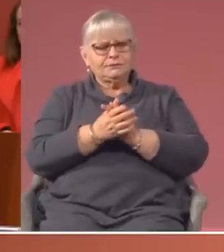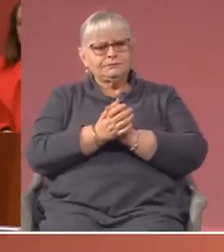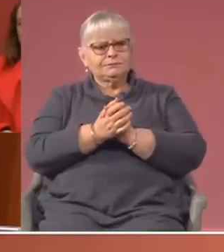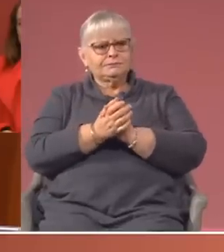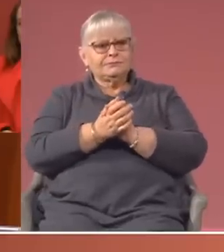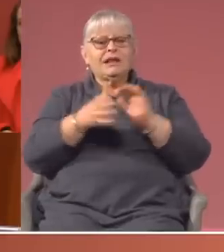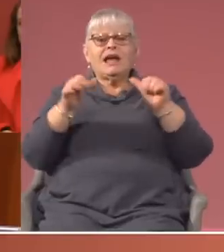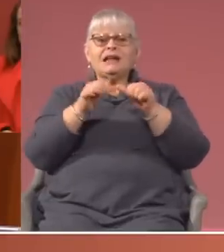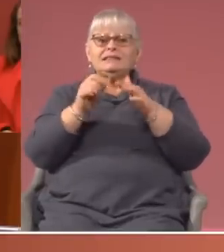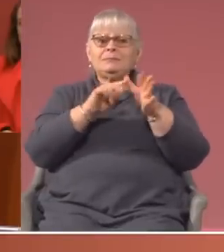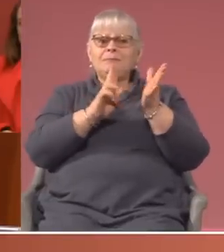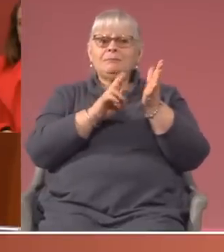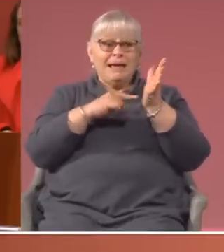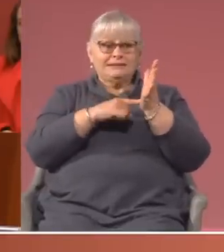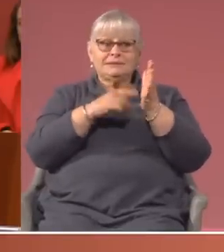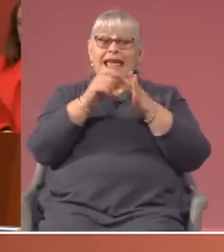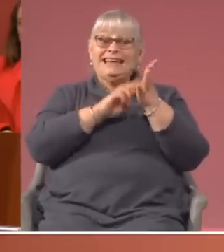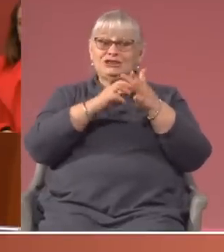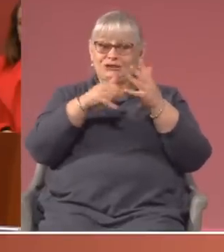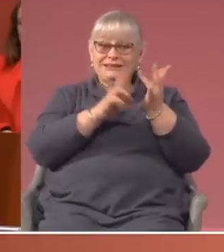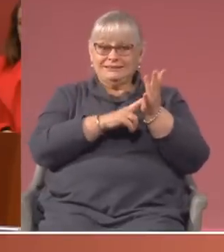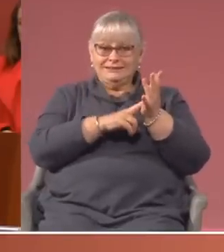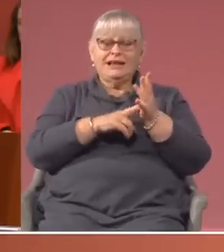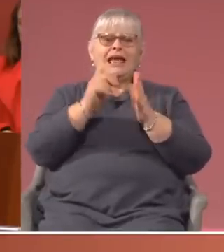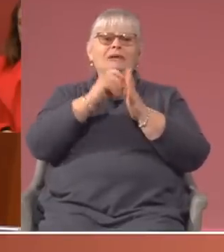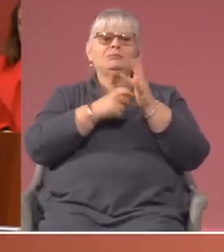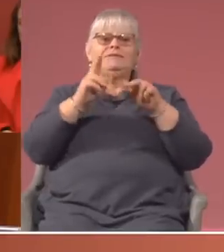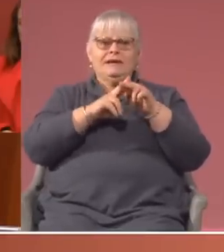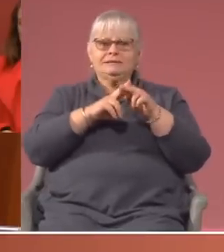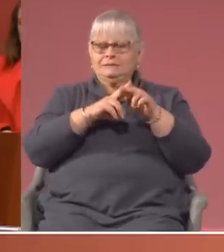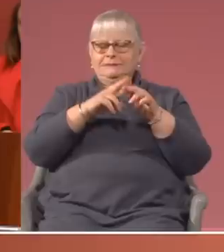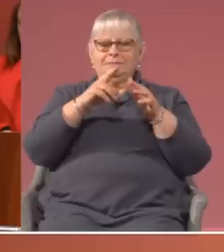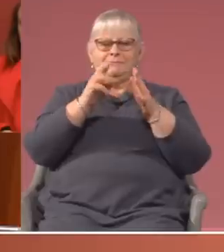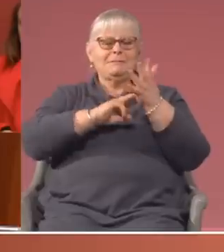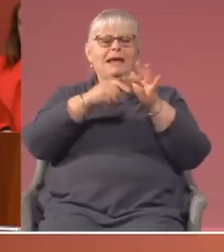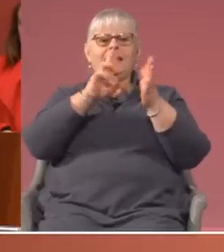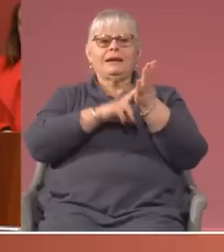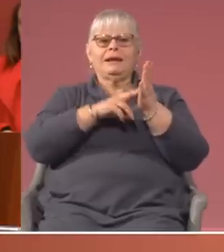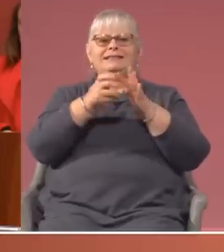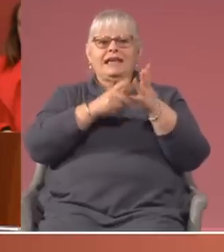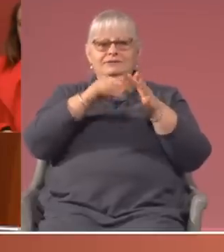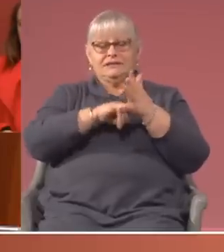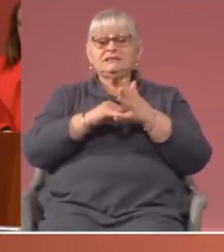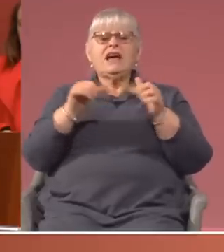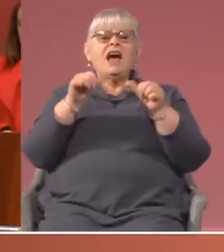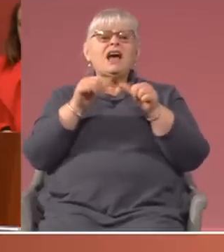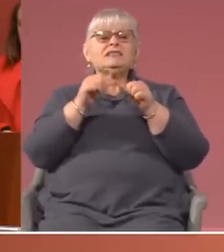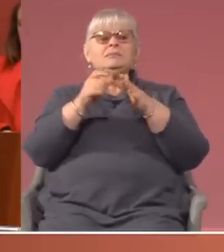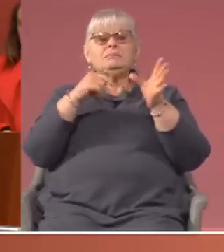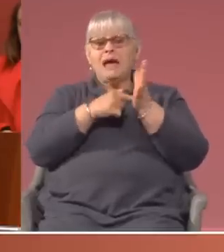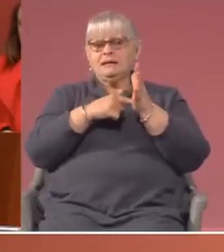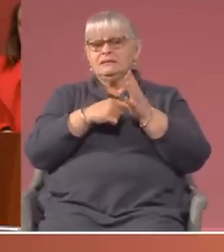Auntie Pat Anderson is here tonight. Alongside Professor Megan Davis, Auntie Pat oversaw the largest deliberative process with Indigenous